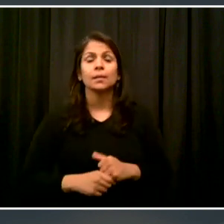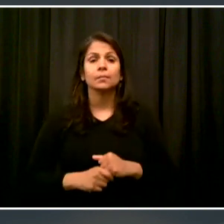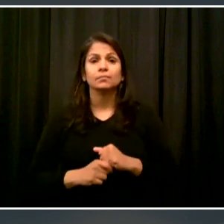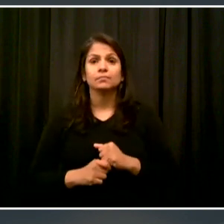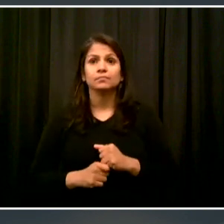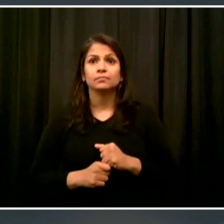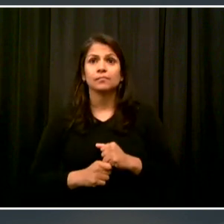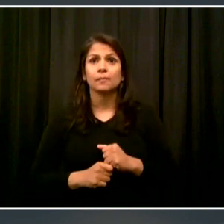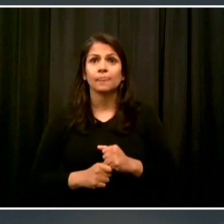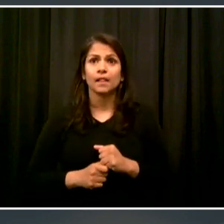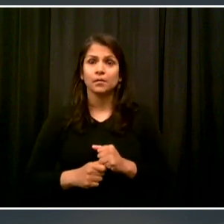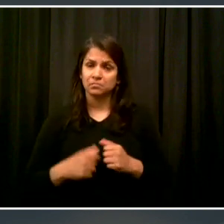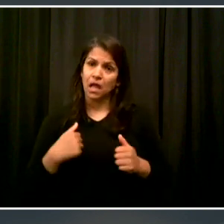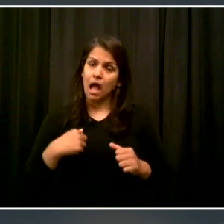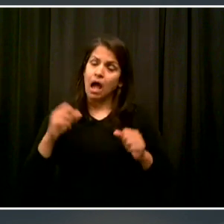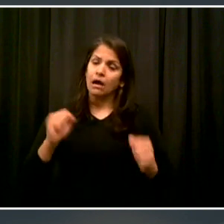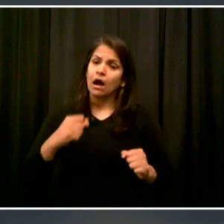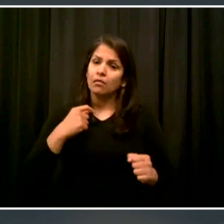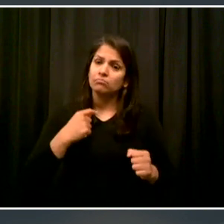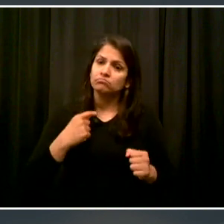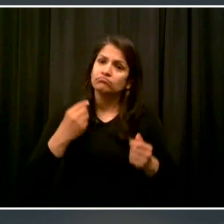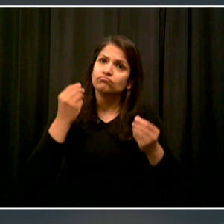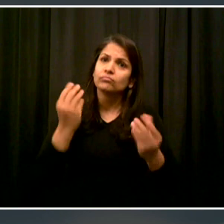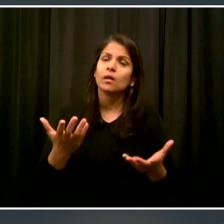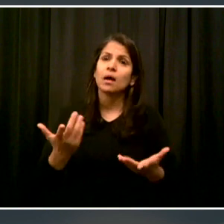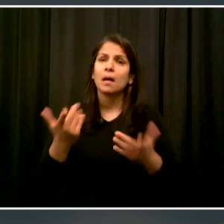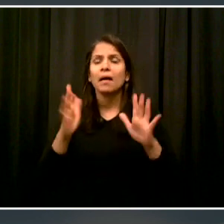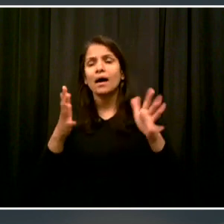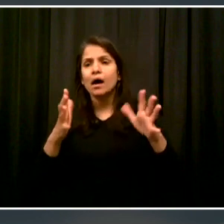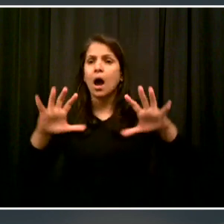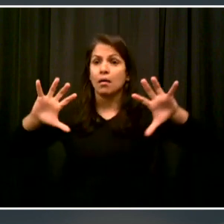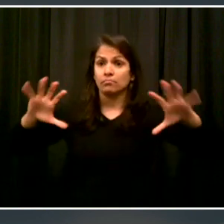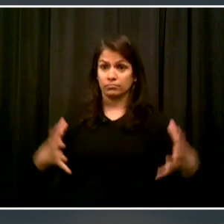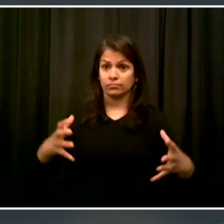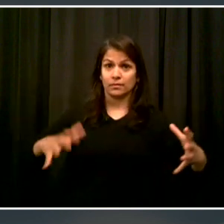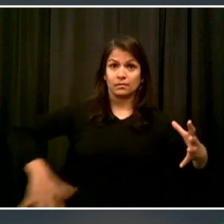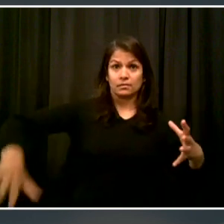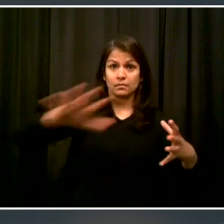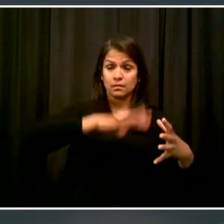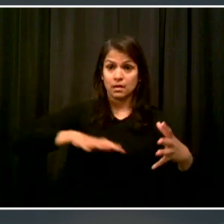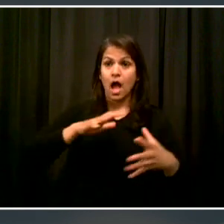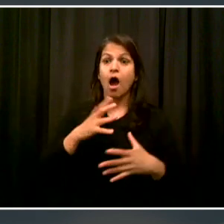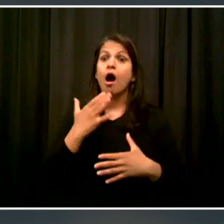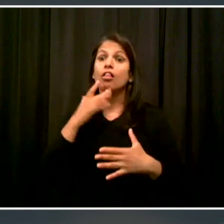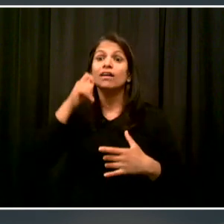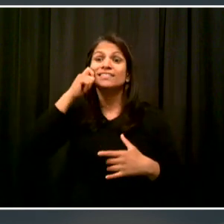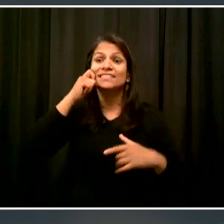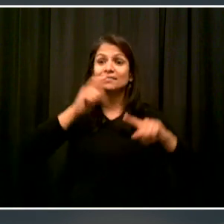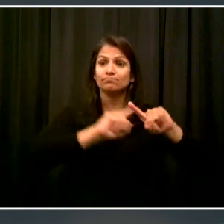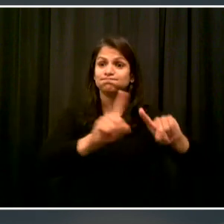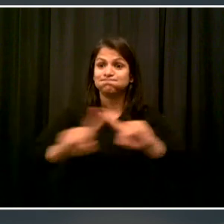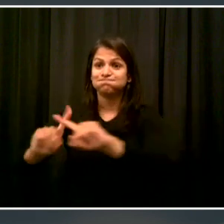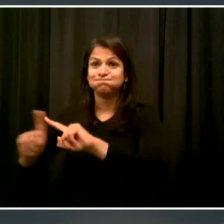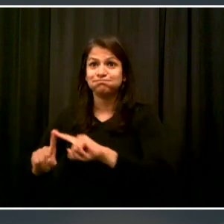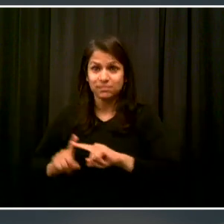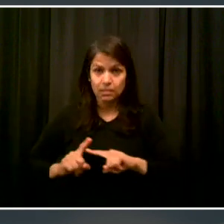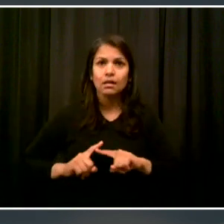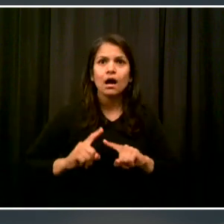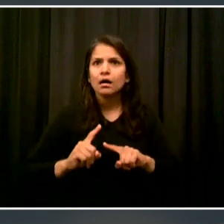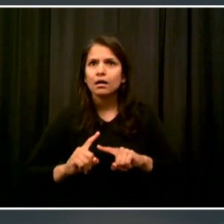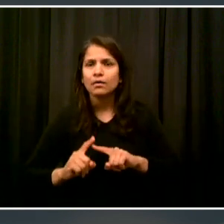over 50%. When you look at the department as a whole, including the civilians, I can tell you that it's well